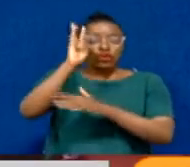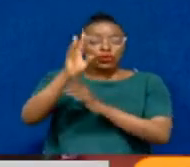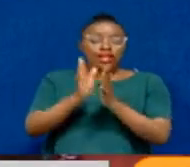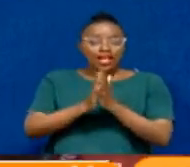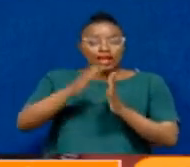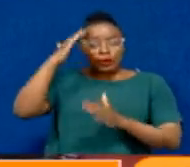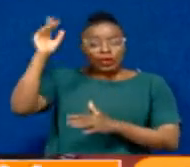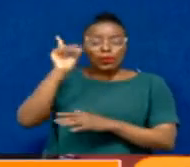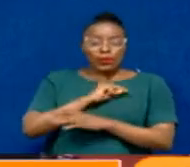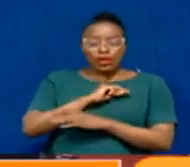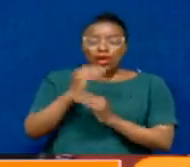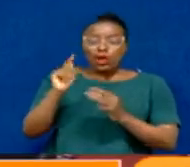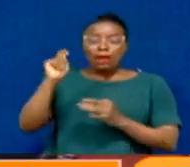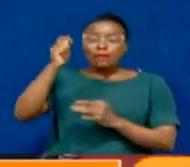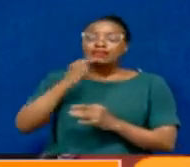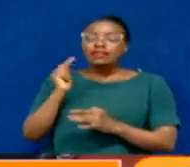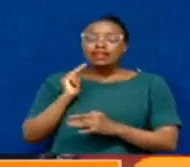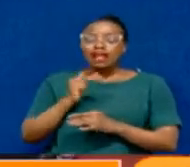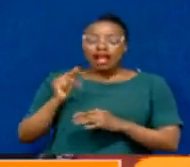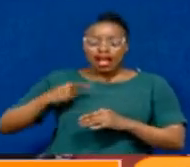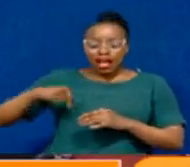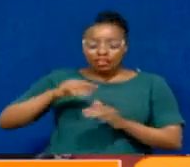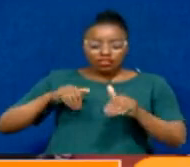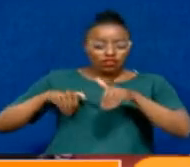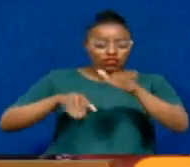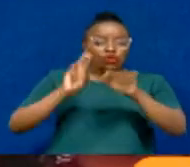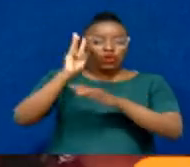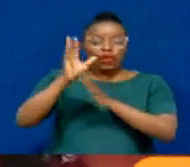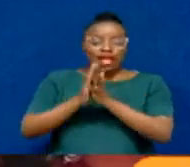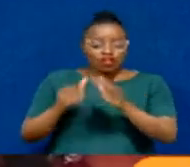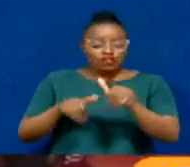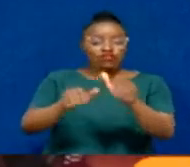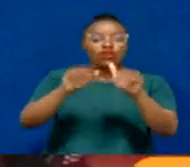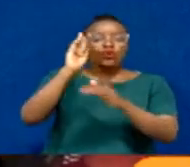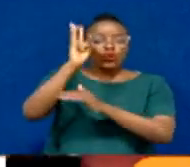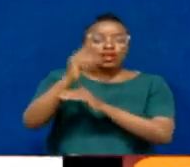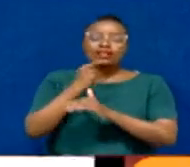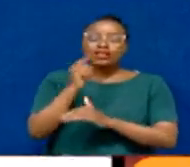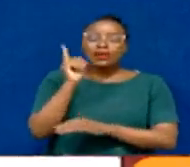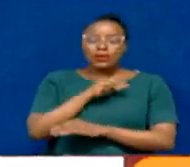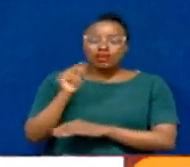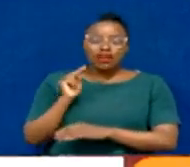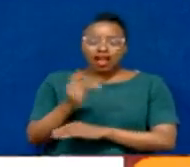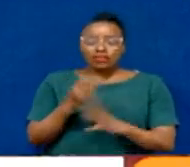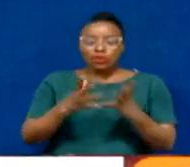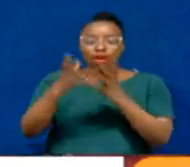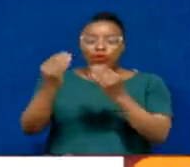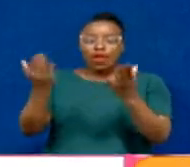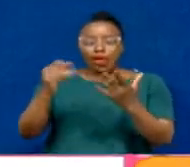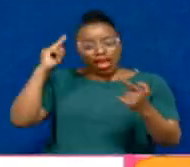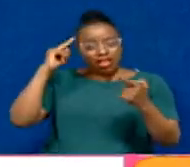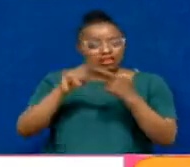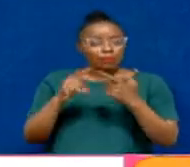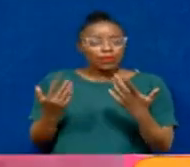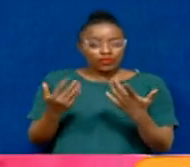pia tunajua pale rais atatuambia tunaenda ndio tunafuata. Na ametueleza tukwenda katika